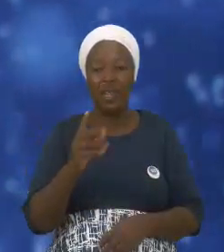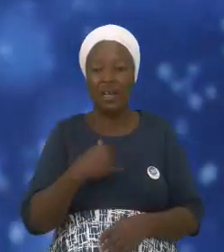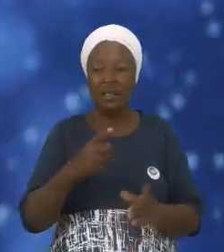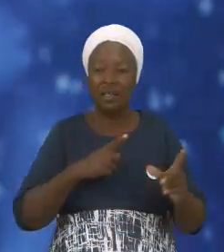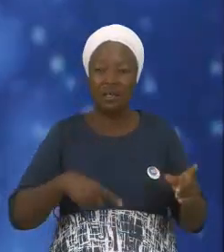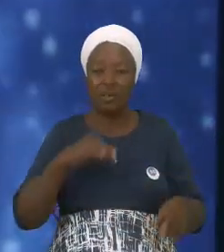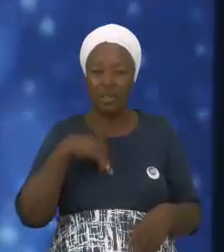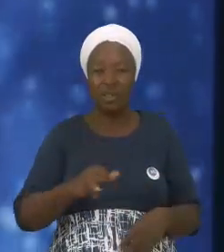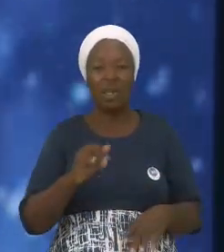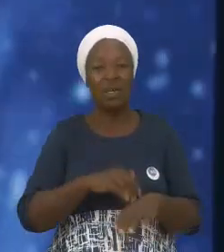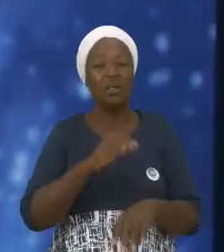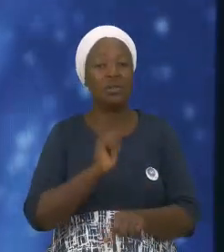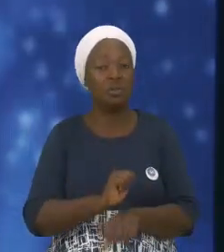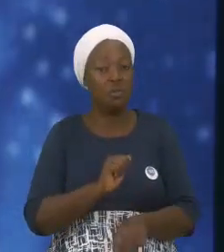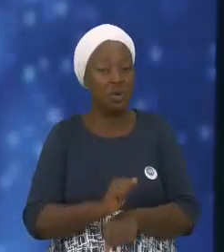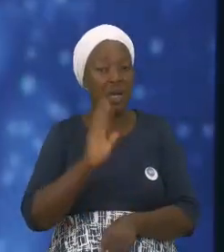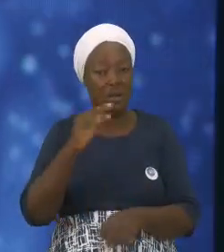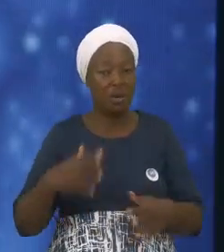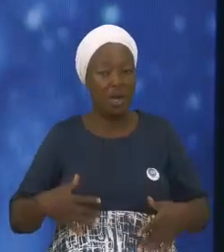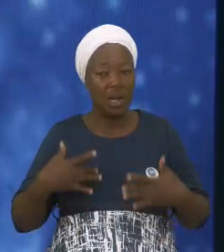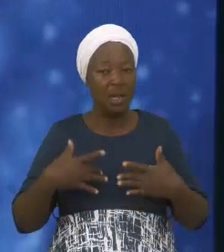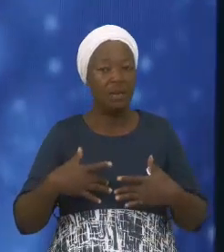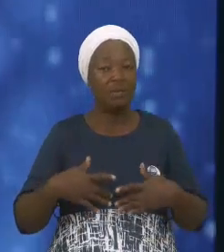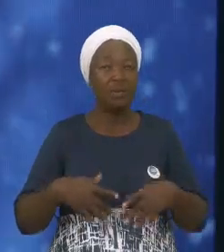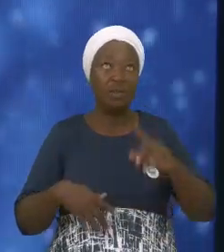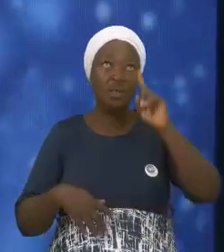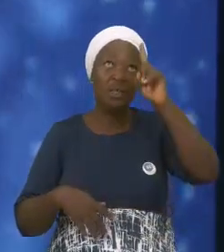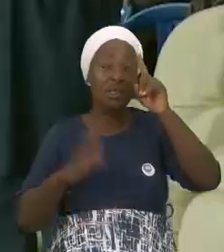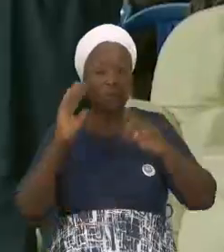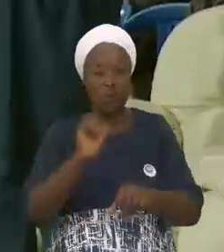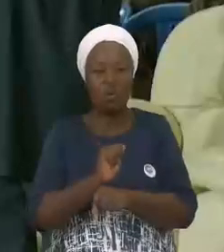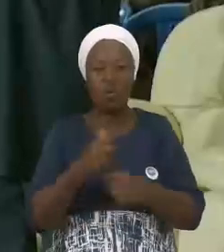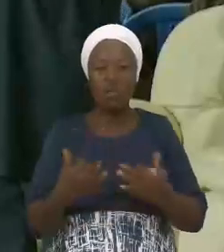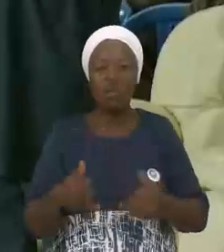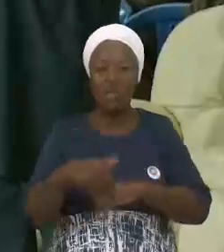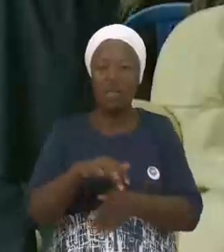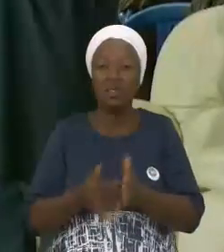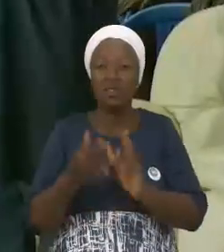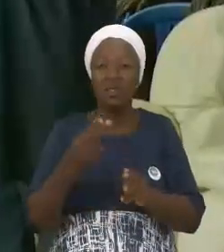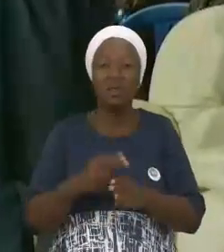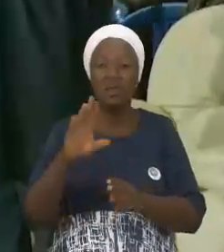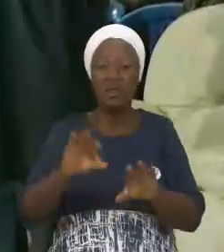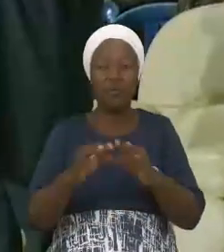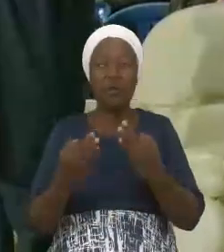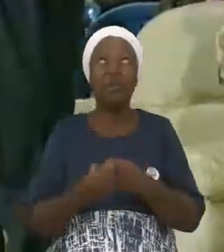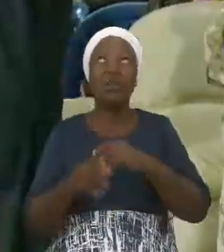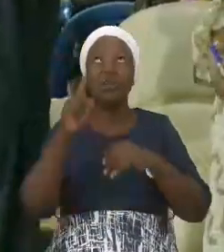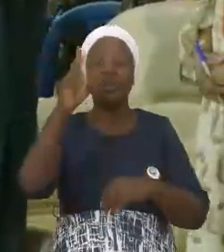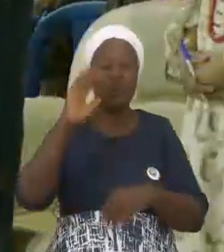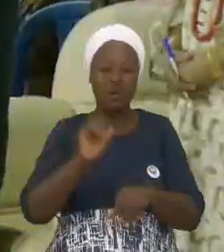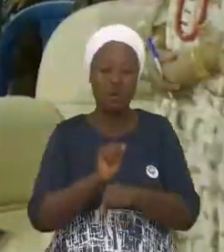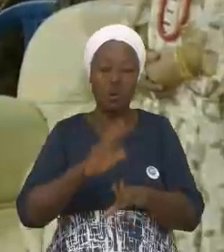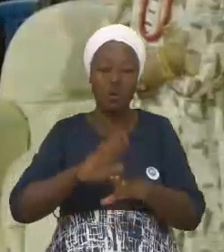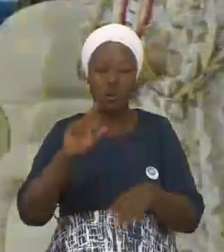work, and your life, it'll work tonight. Your family, it'll work